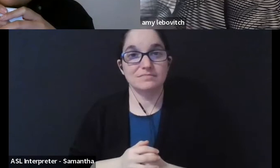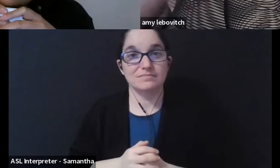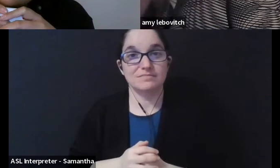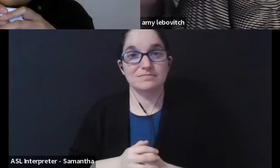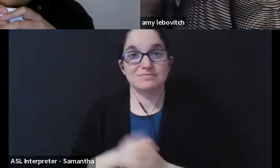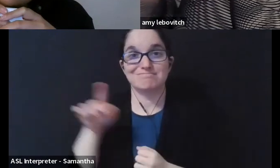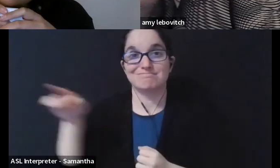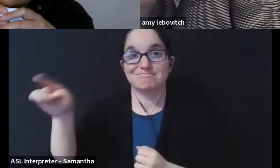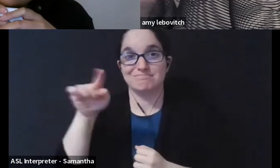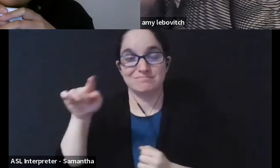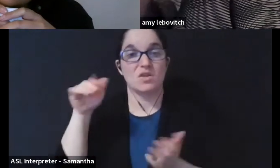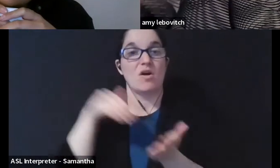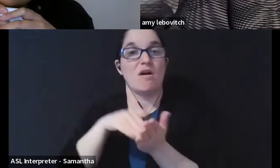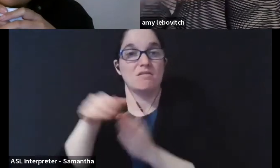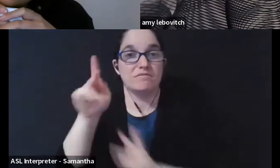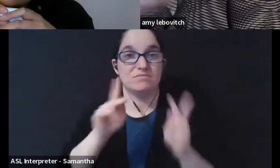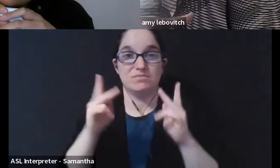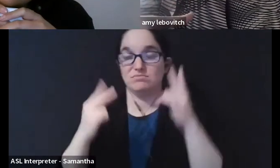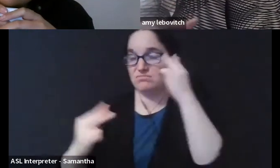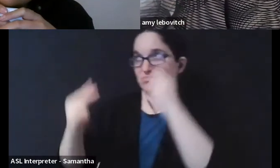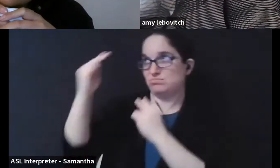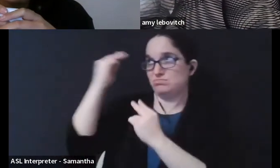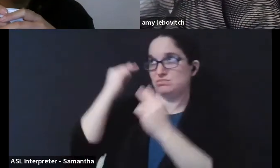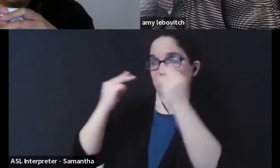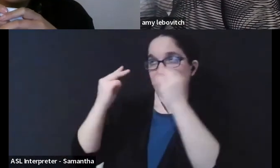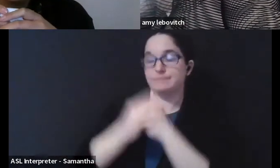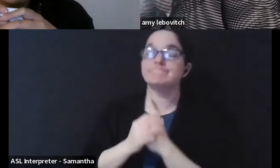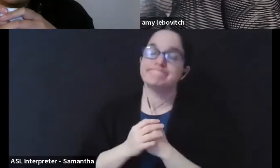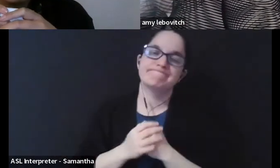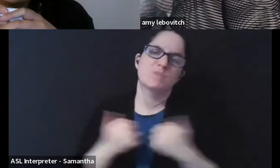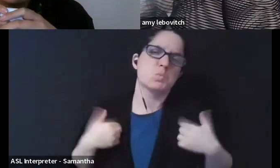views us as the researched,